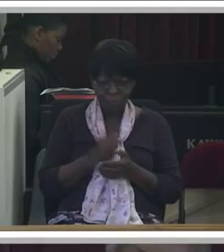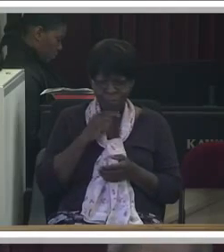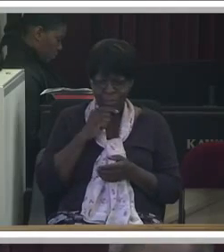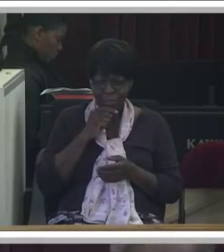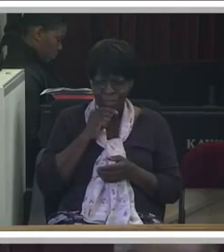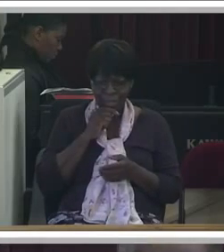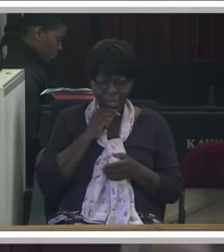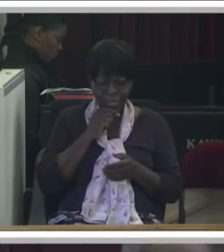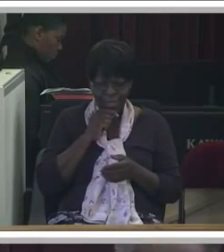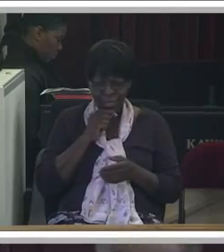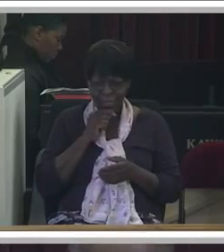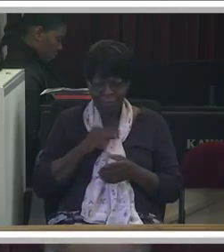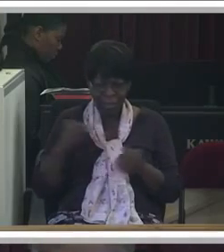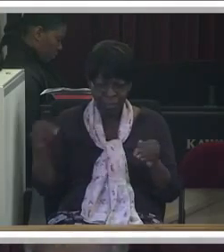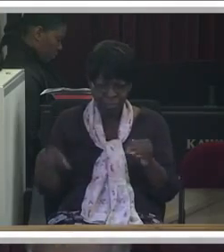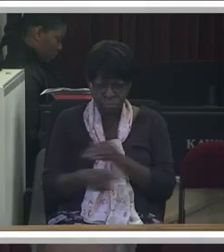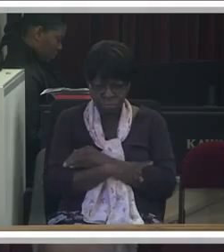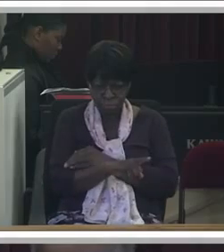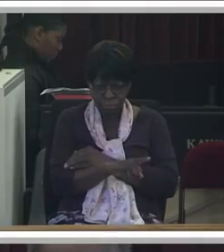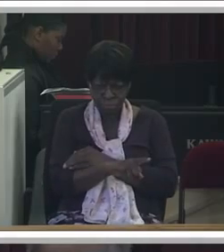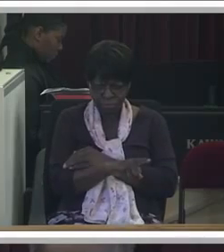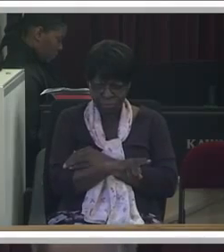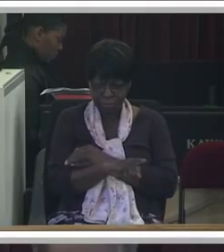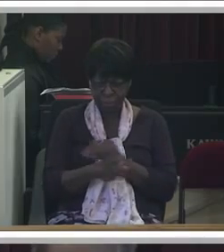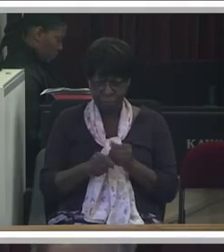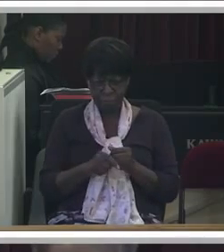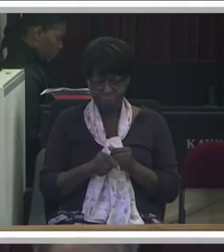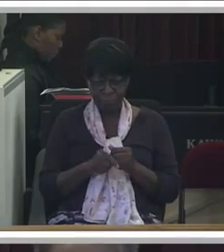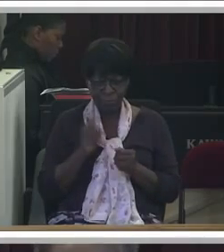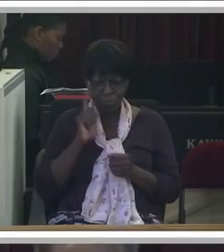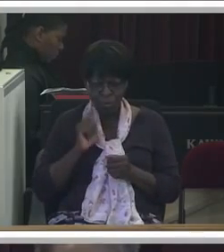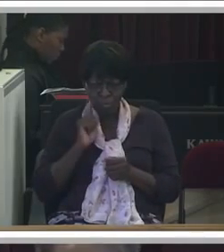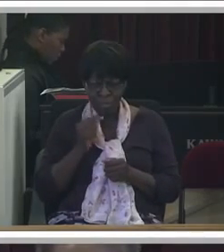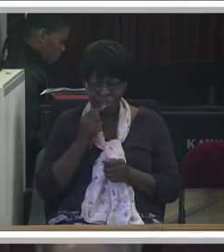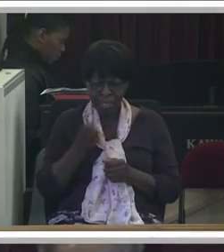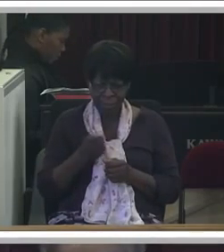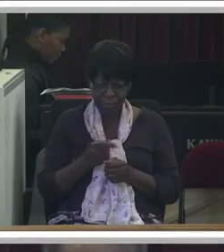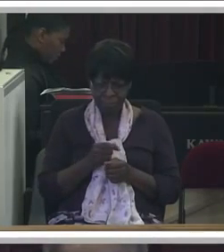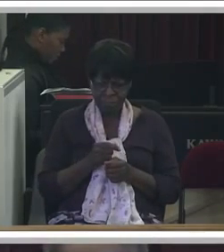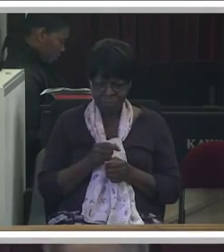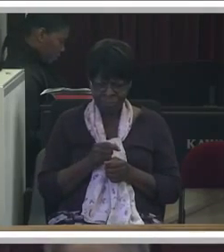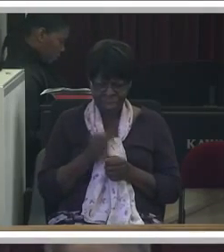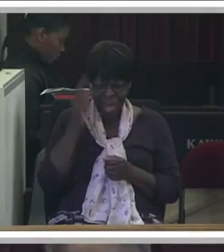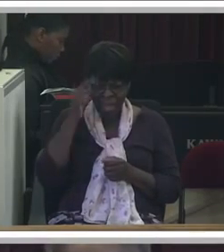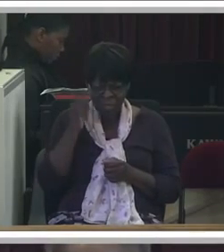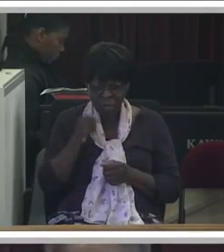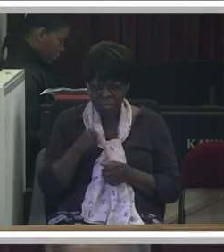He said but when I told you that no dog was involved he ran for his life.